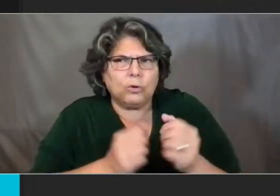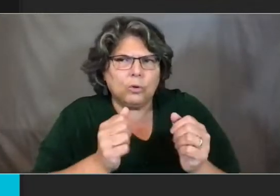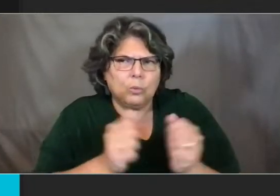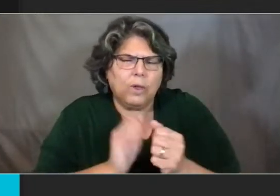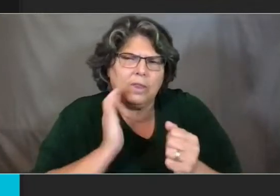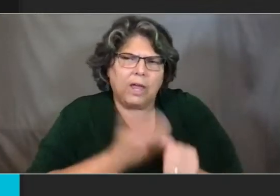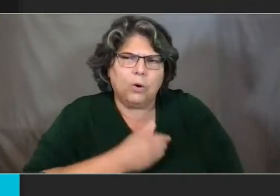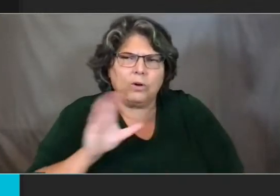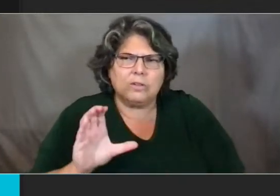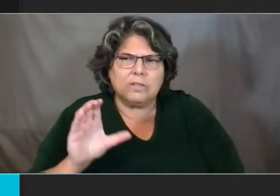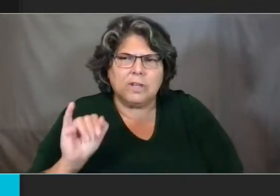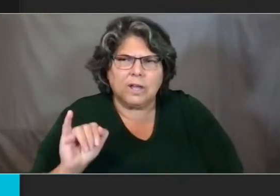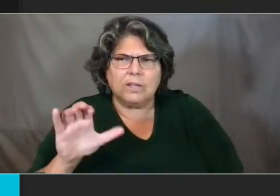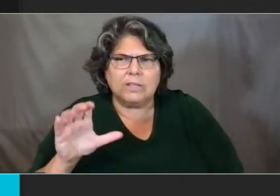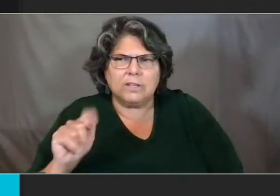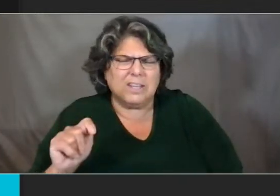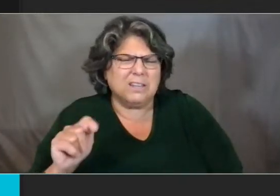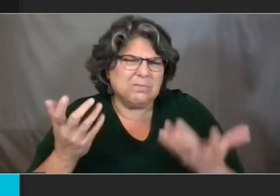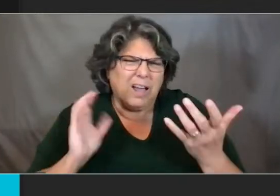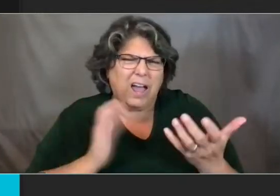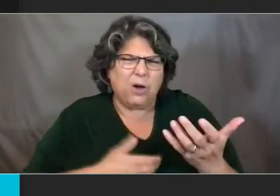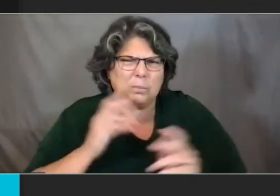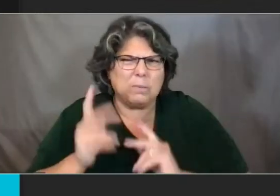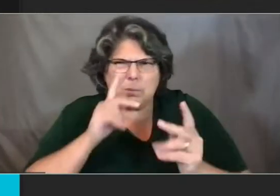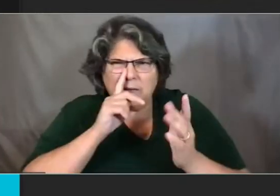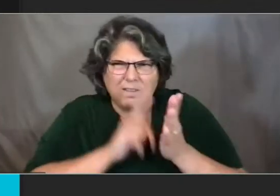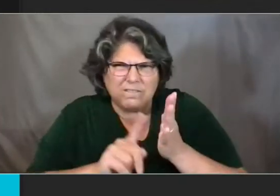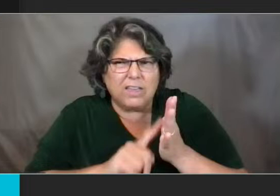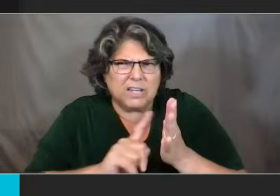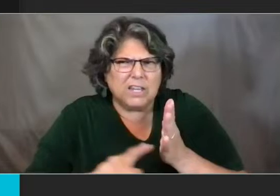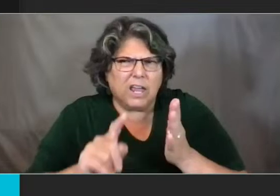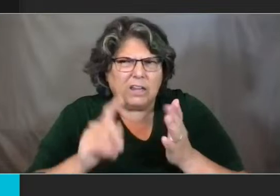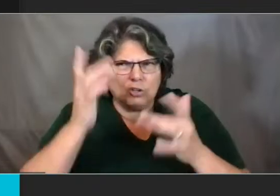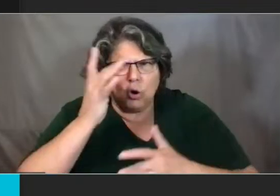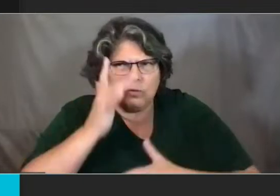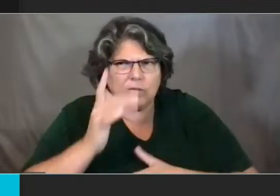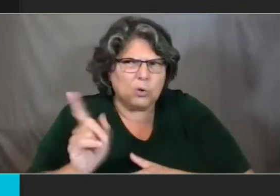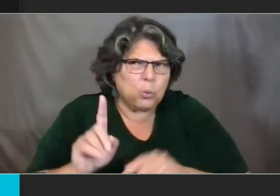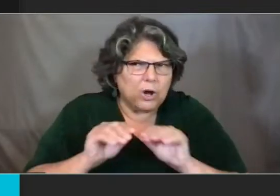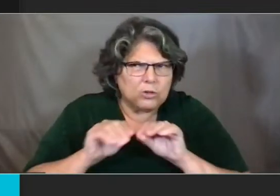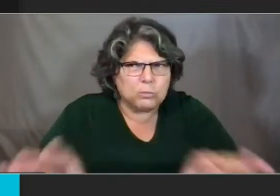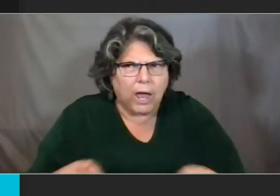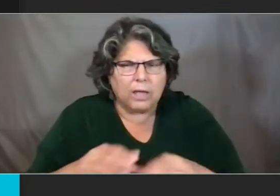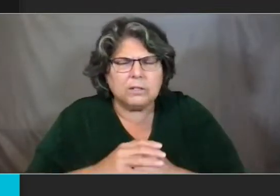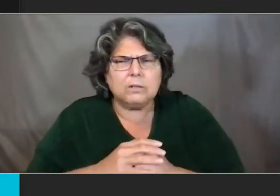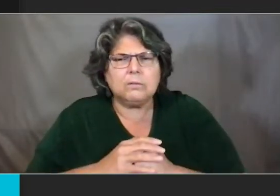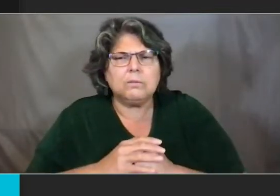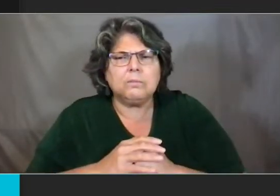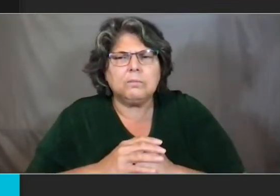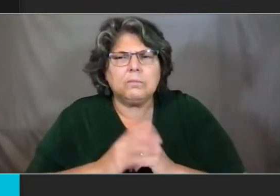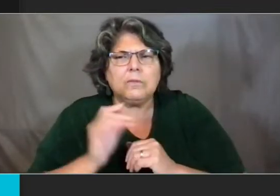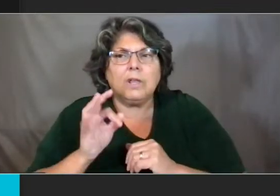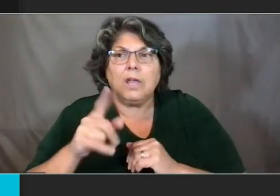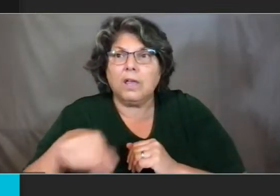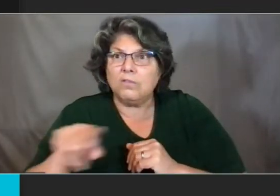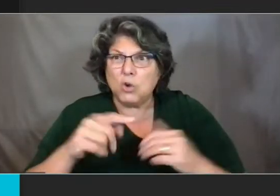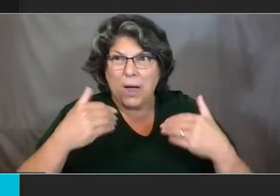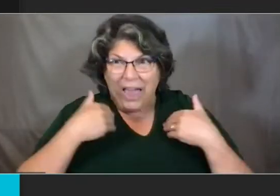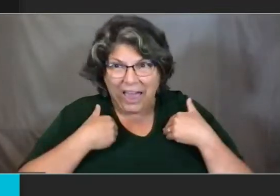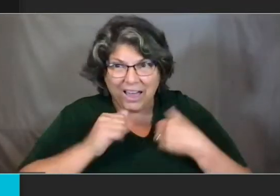case investigation contact tracing team. If you're a person right now who's sick with